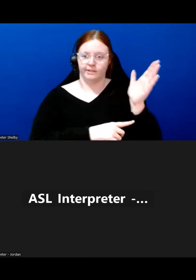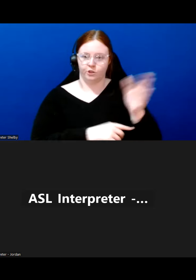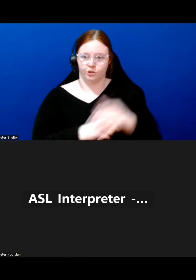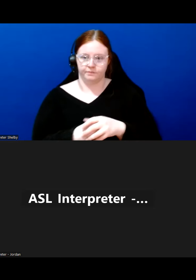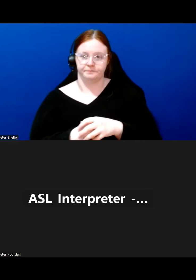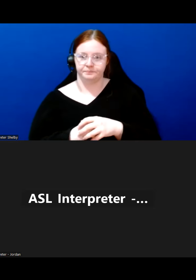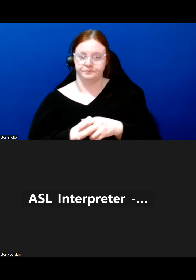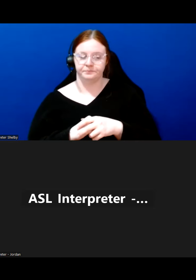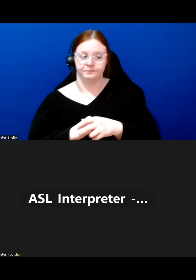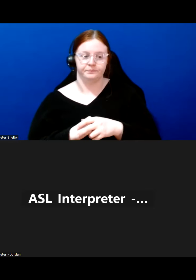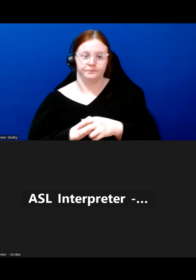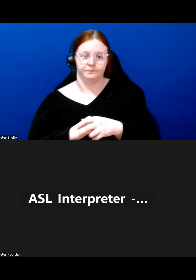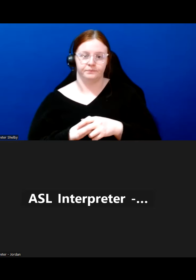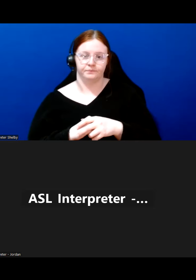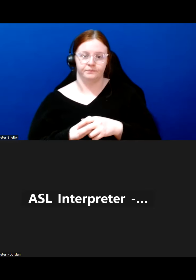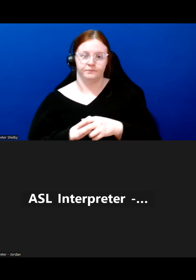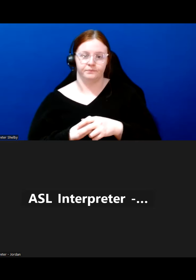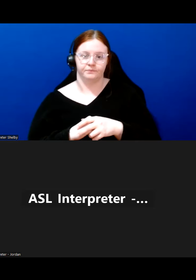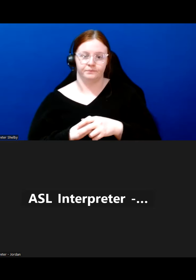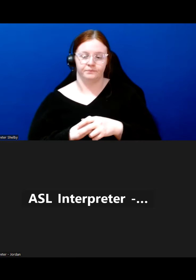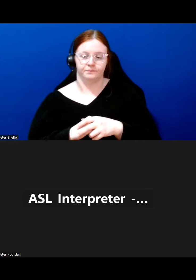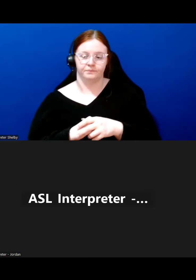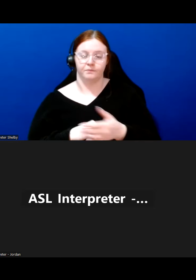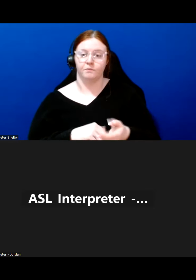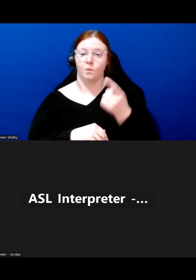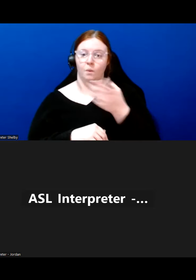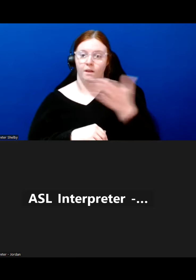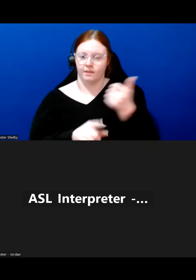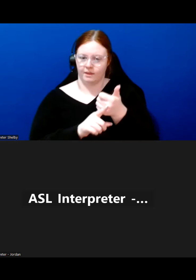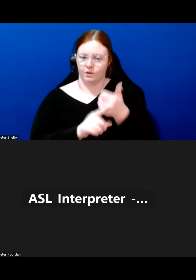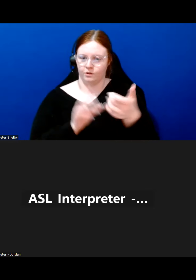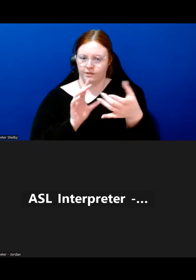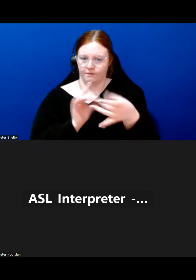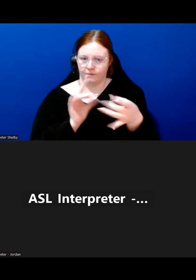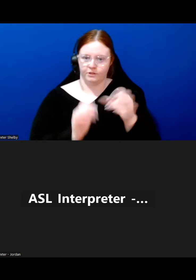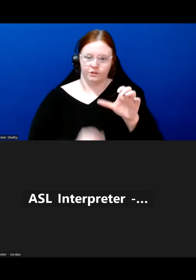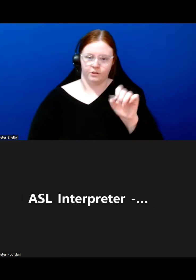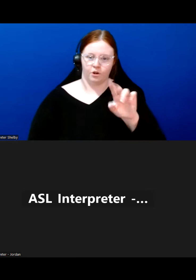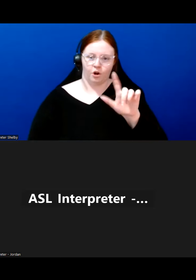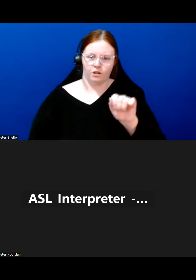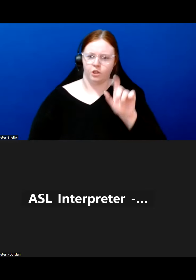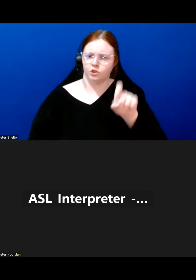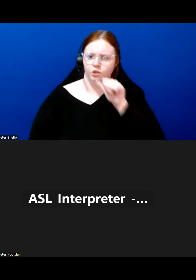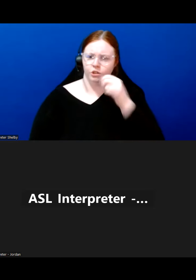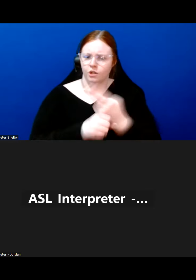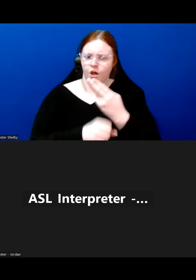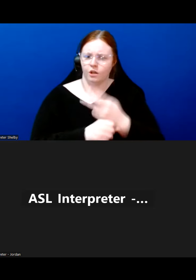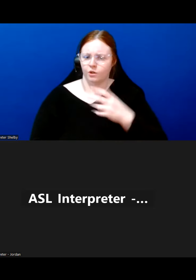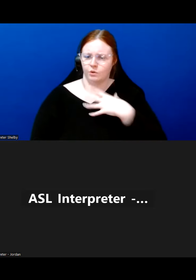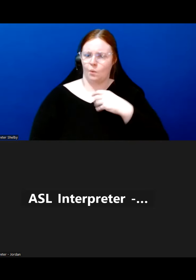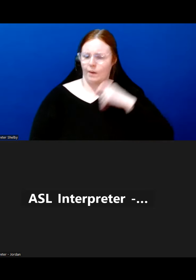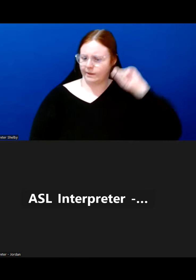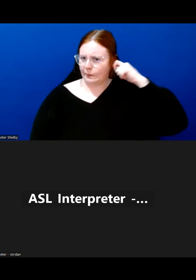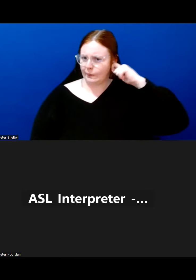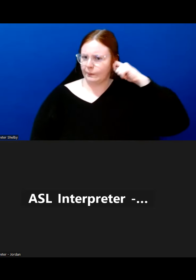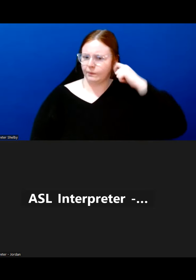And one thing that you mentioned, Karla, is that we really shouldn't be using Q-tips to clean our ears. So what should we